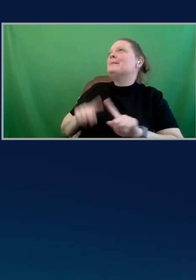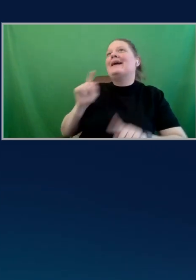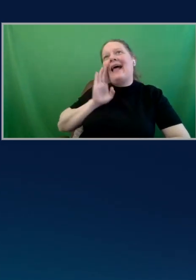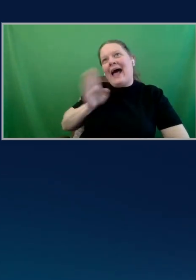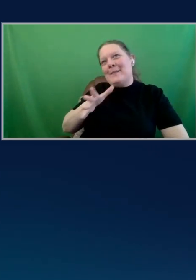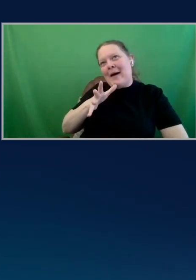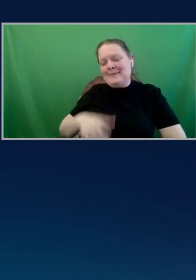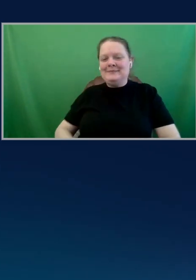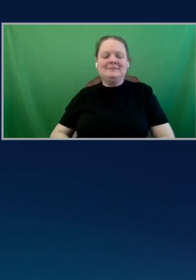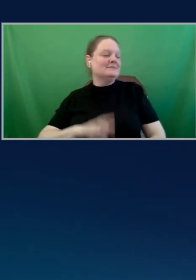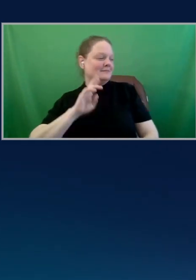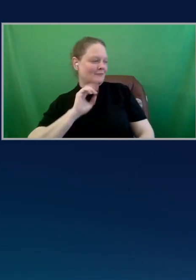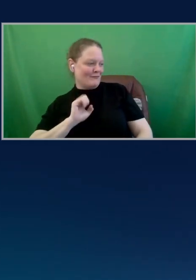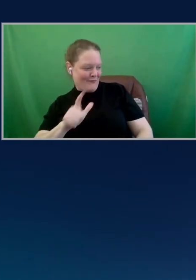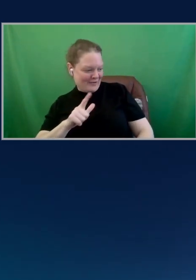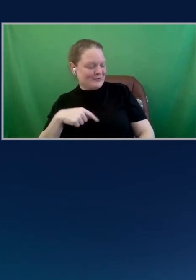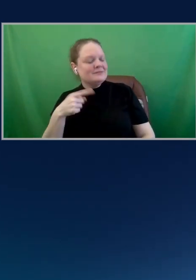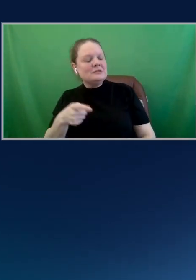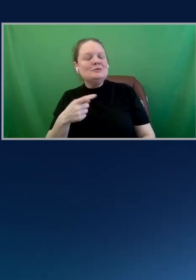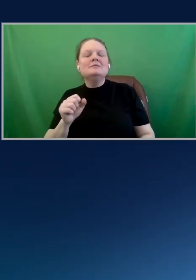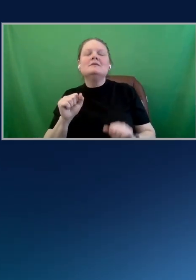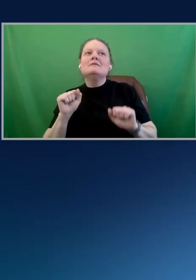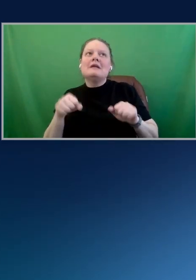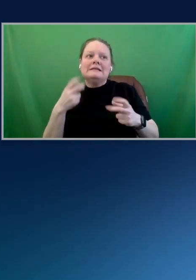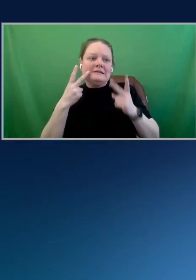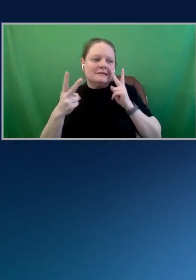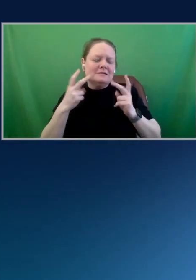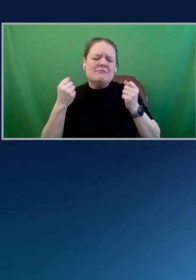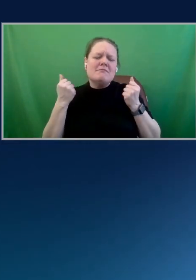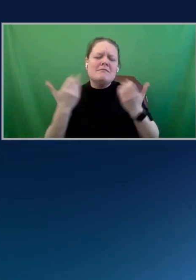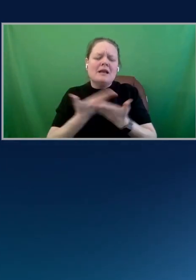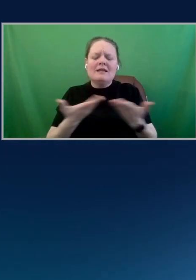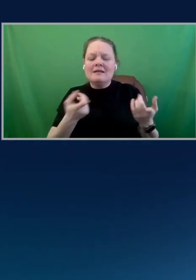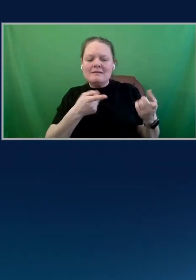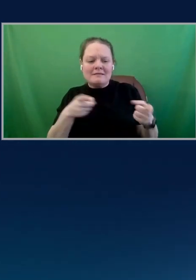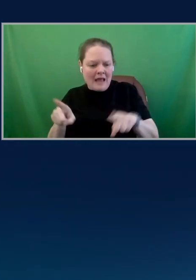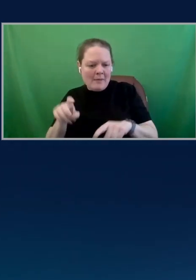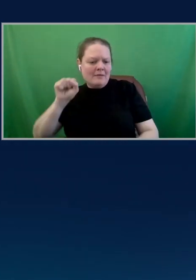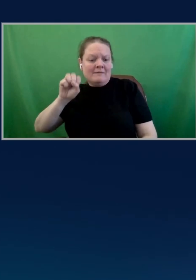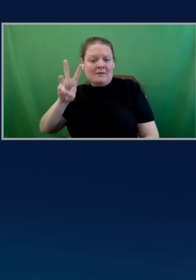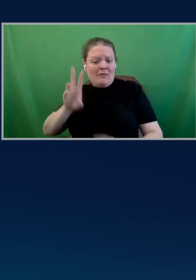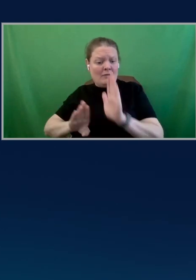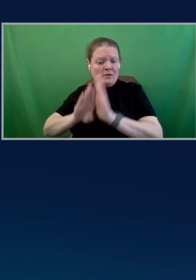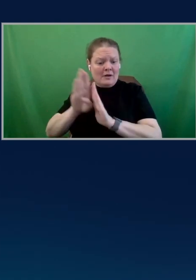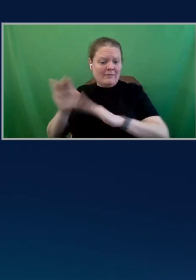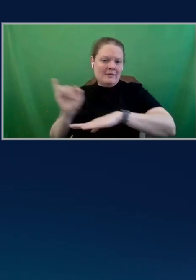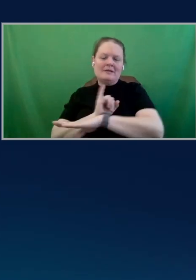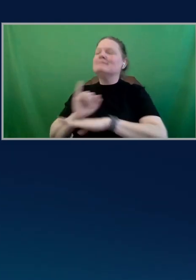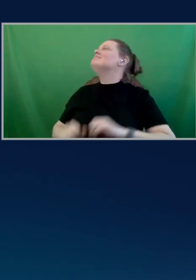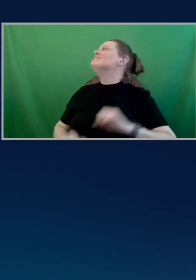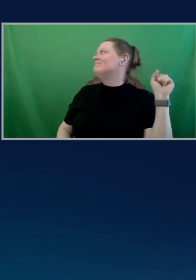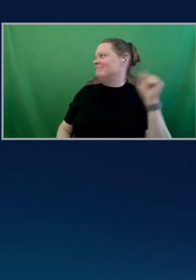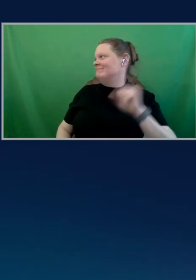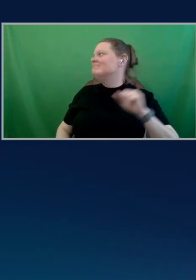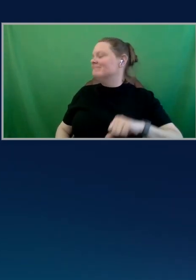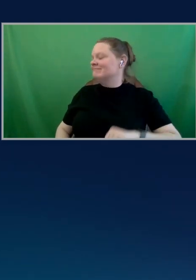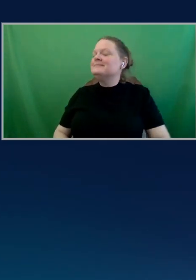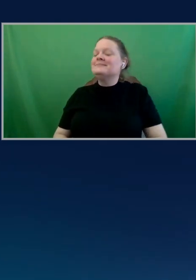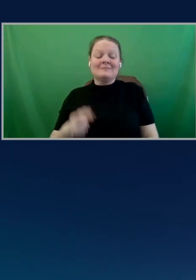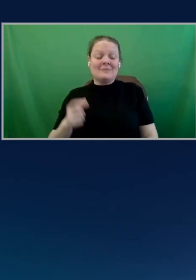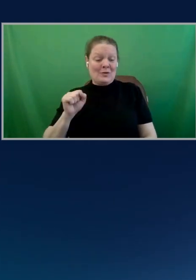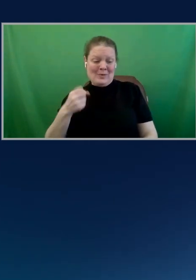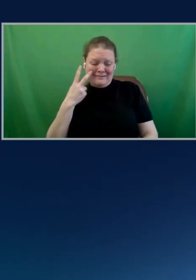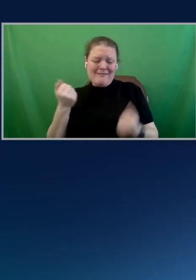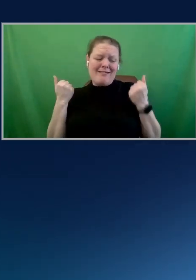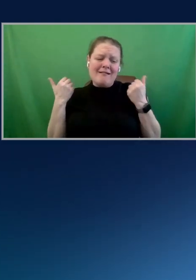Rachel, you get to see a lot of things happening in the software development industry, I do indeed. and you get to see a lot of the future